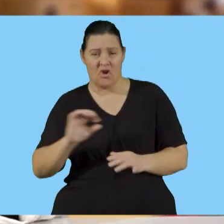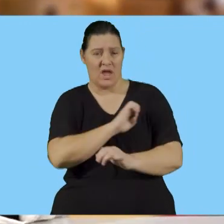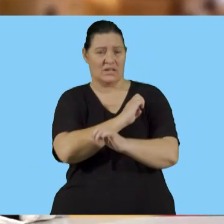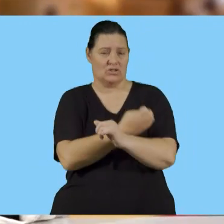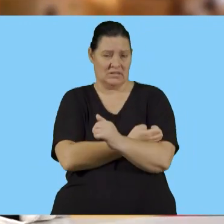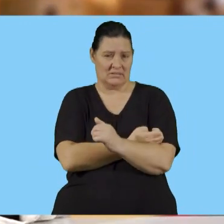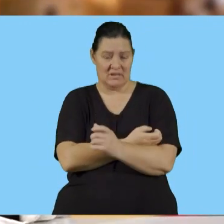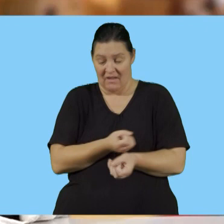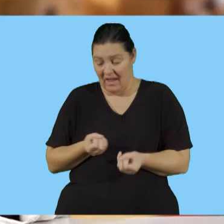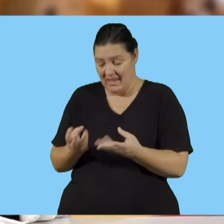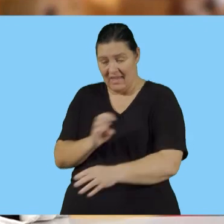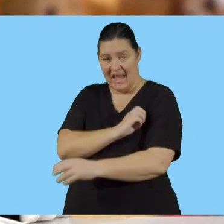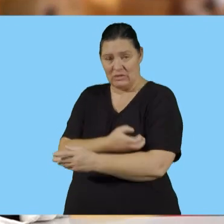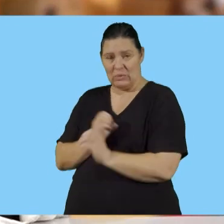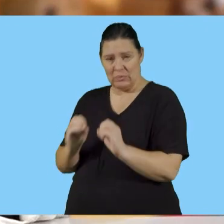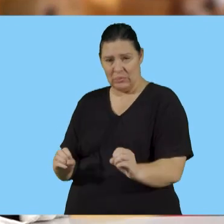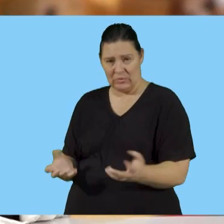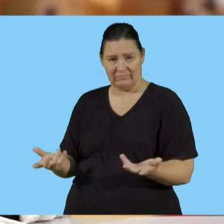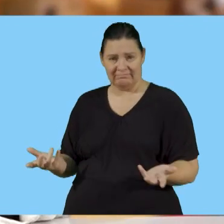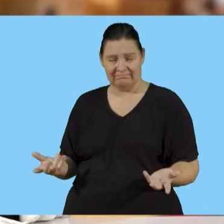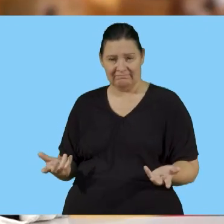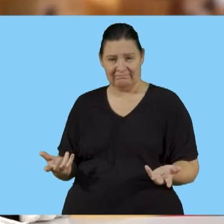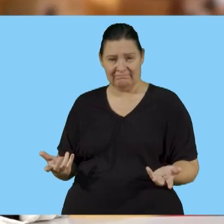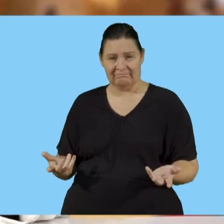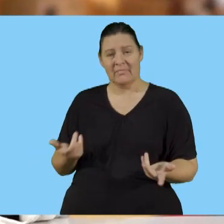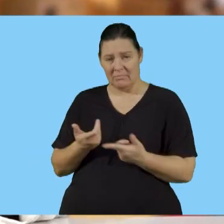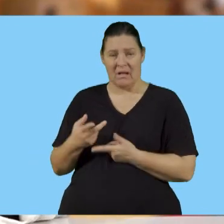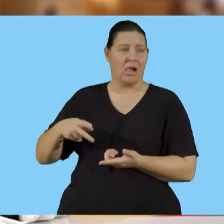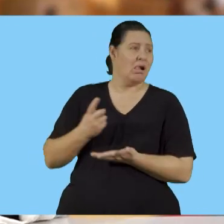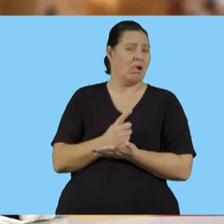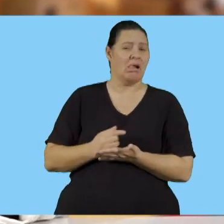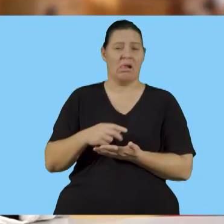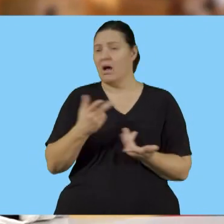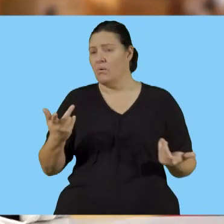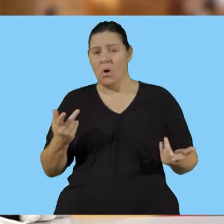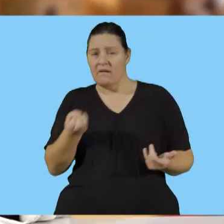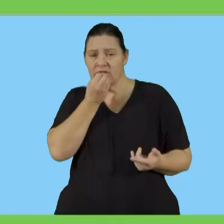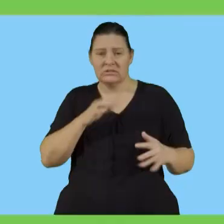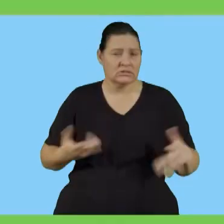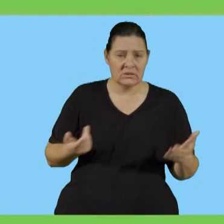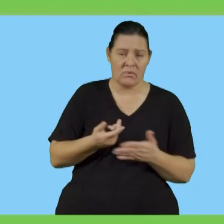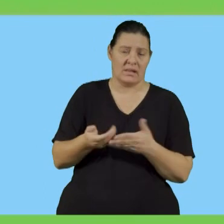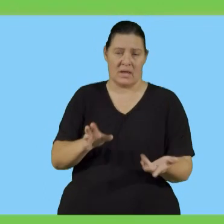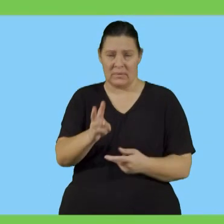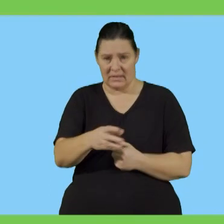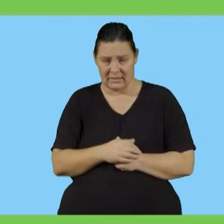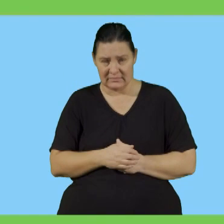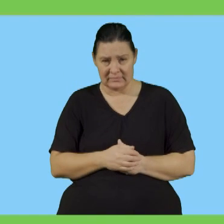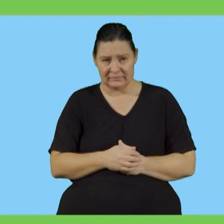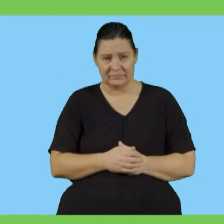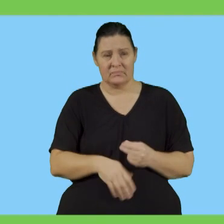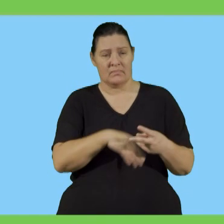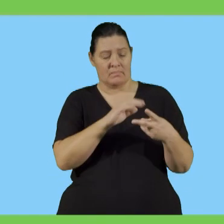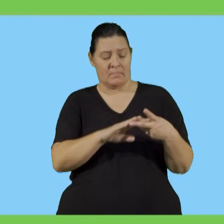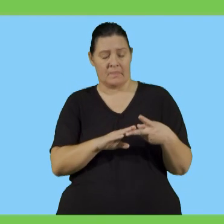of energy. No energy, you will be in one place for a very long time and possibly die. Right, so our herbivores are going